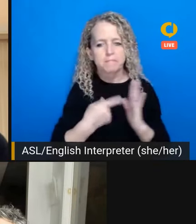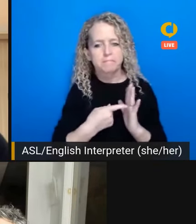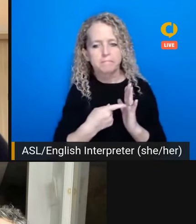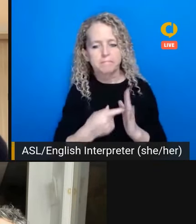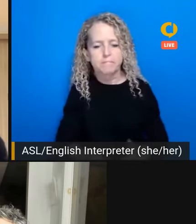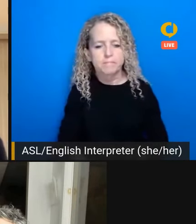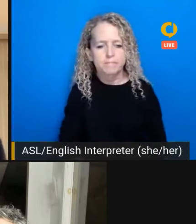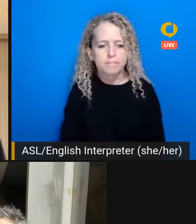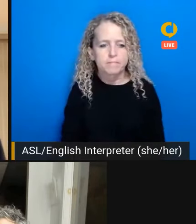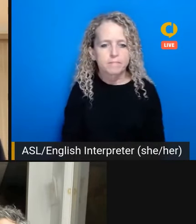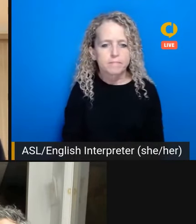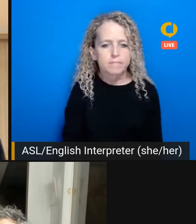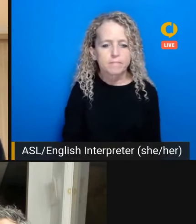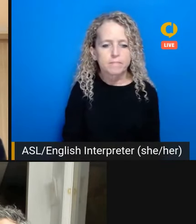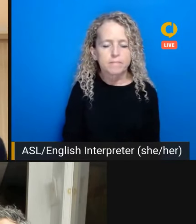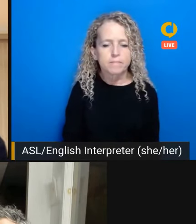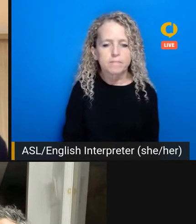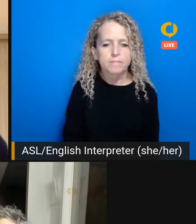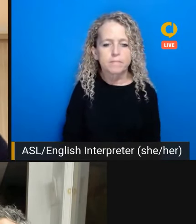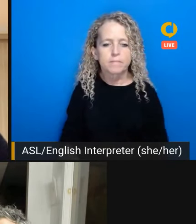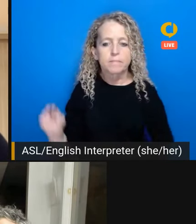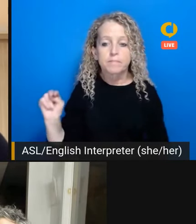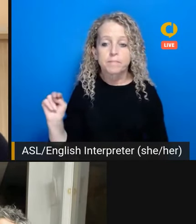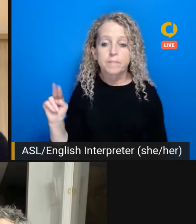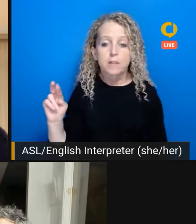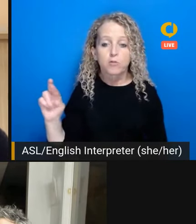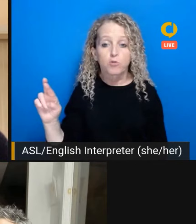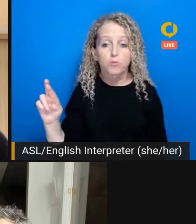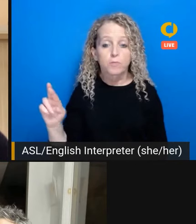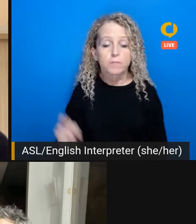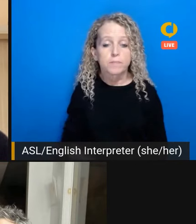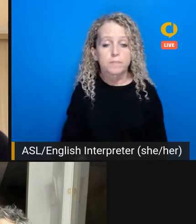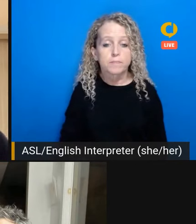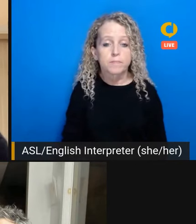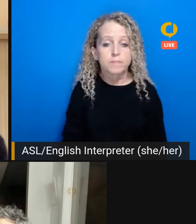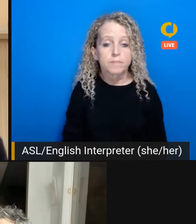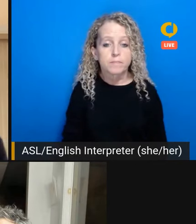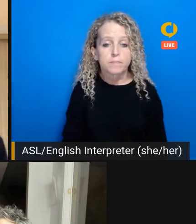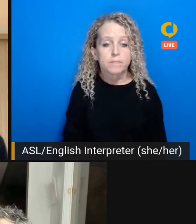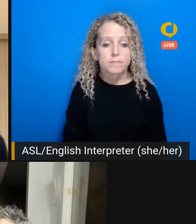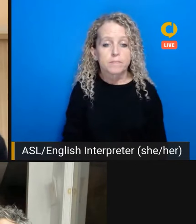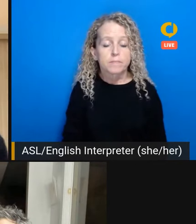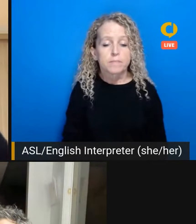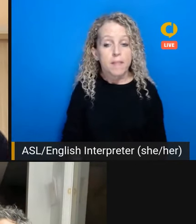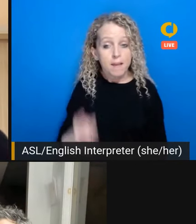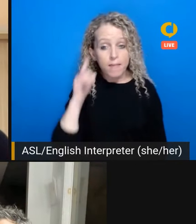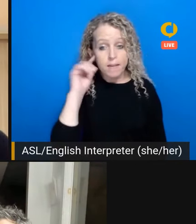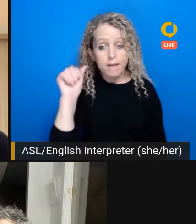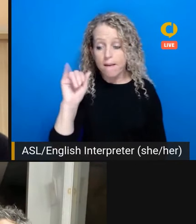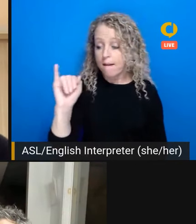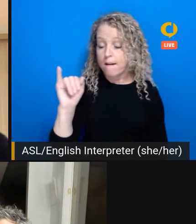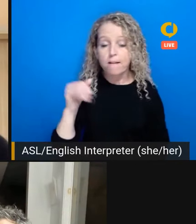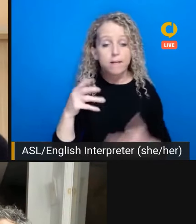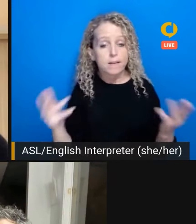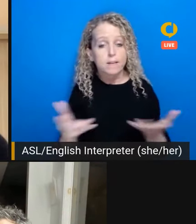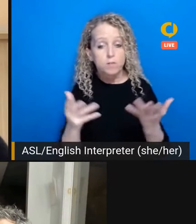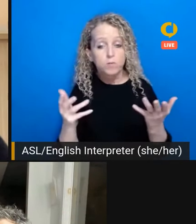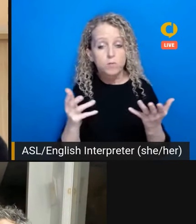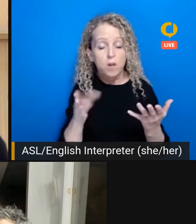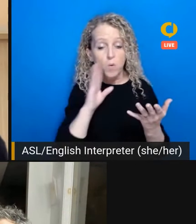I think AI is here to live with us because from the